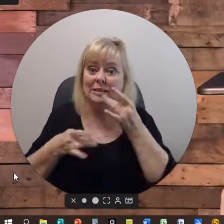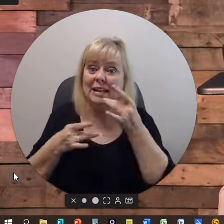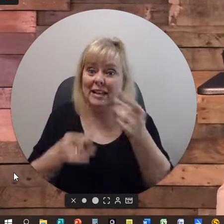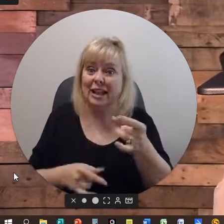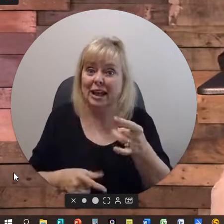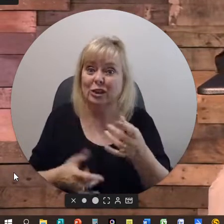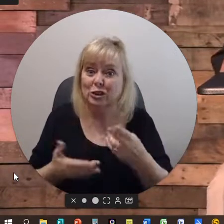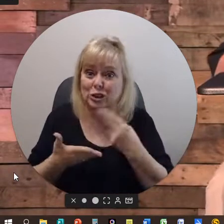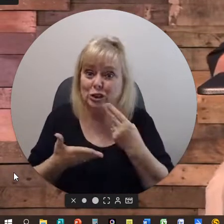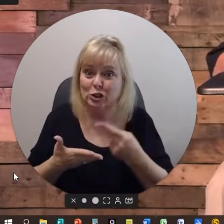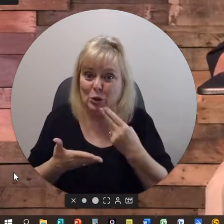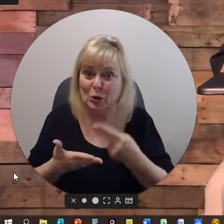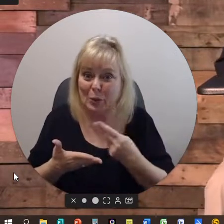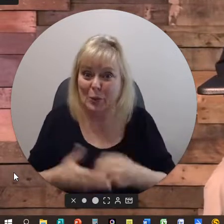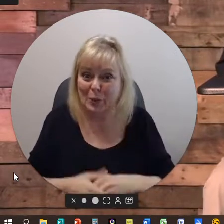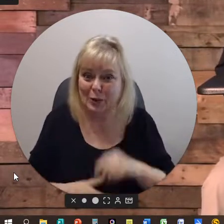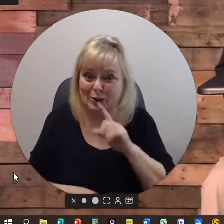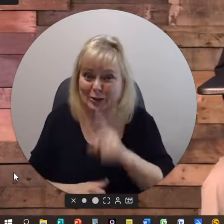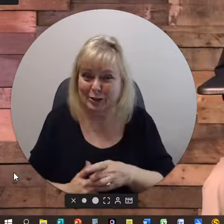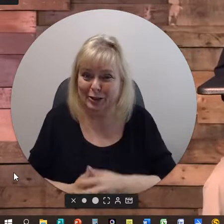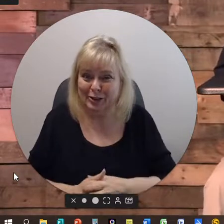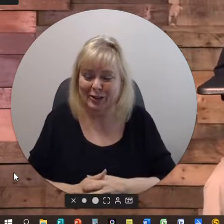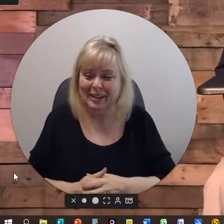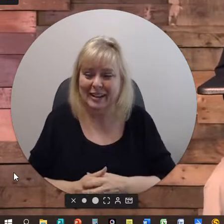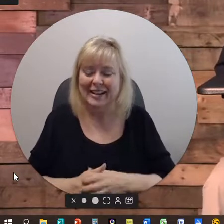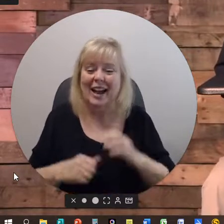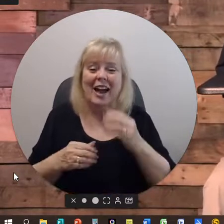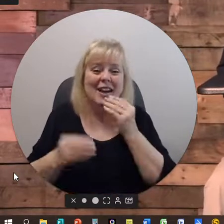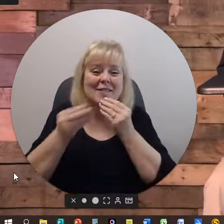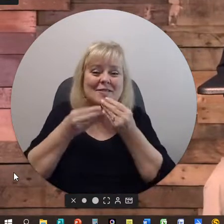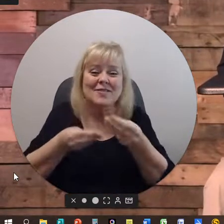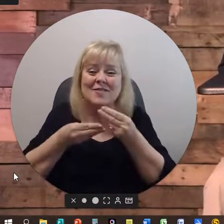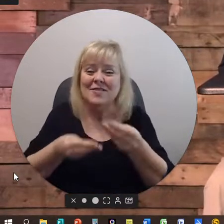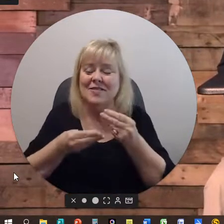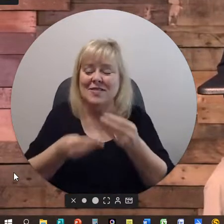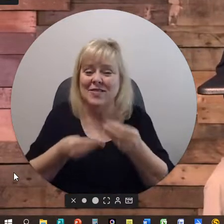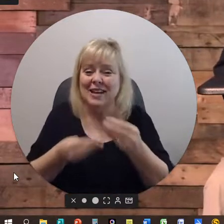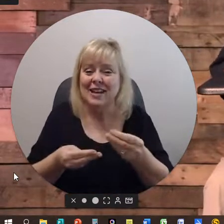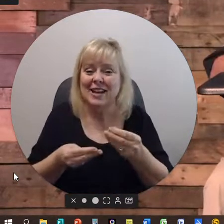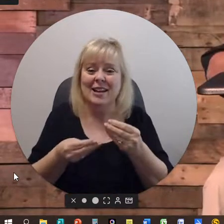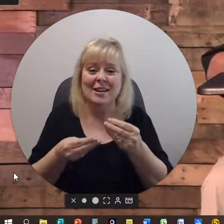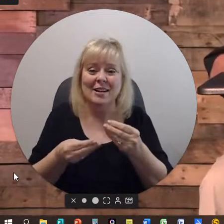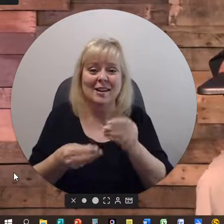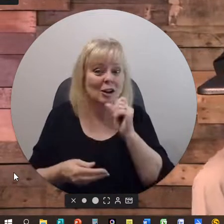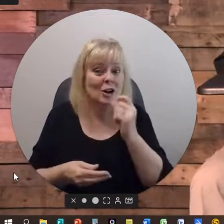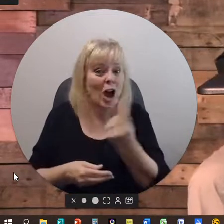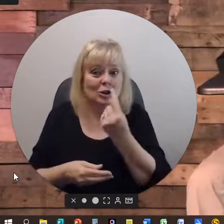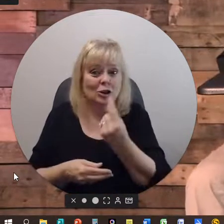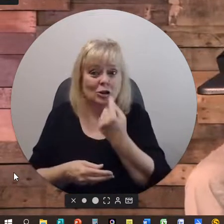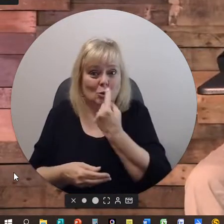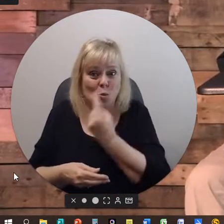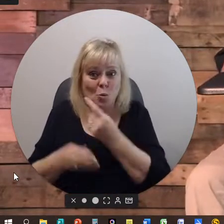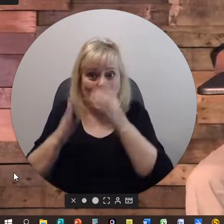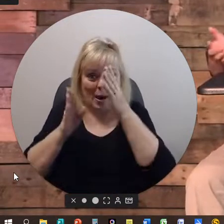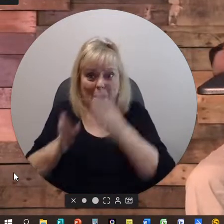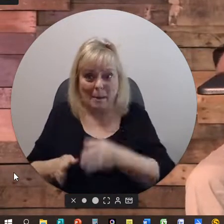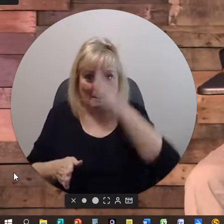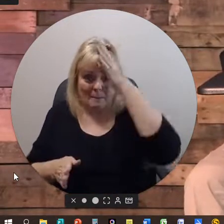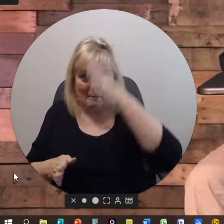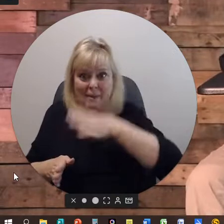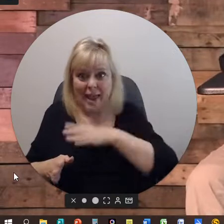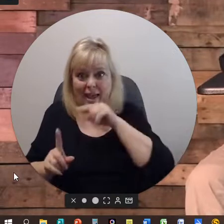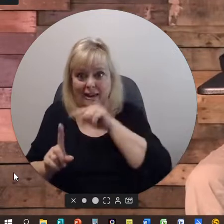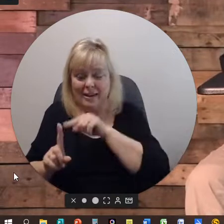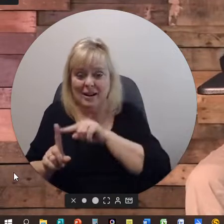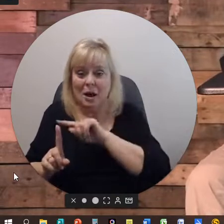created dish capable of feeding and nourishing not only the visitor, but feeding the entirety of the town folk